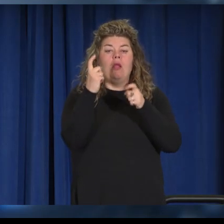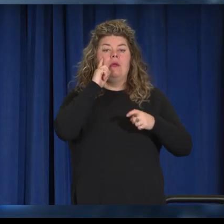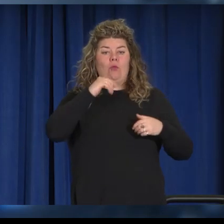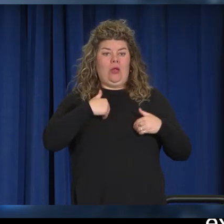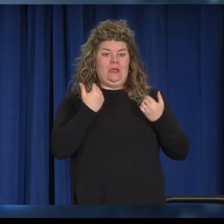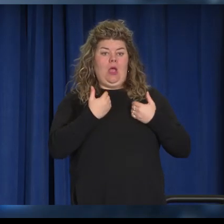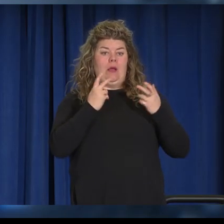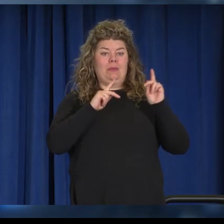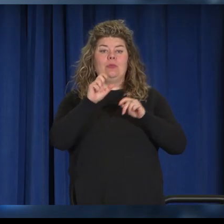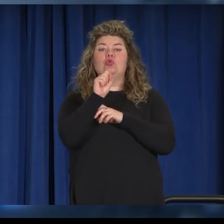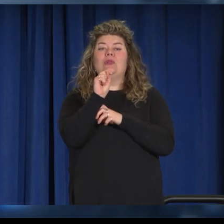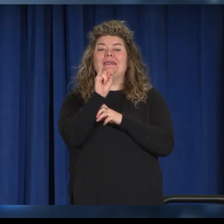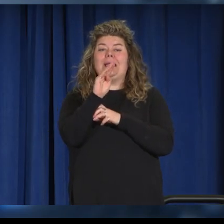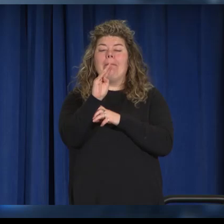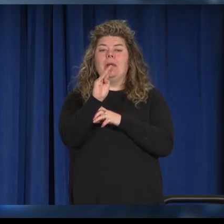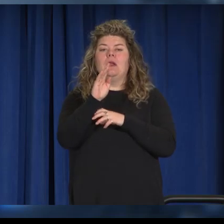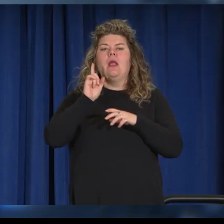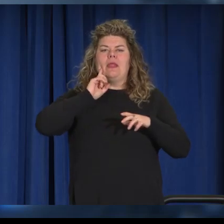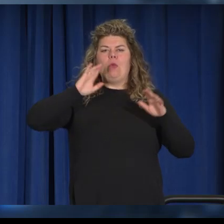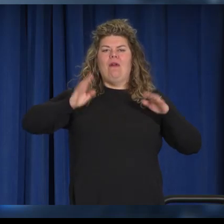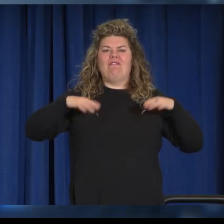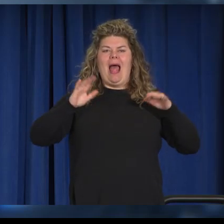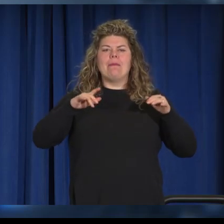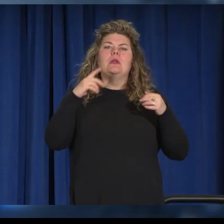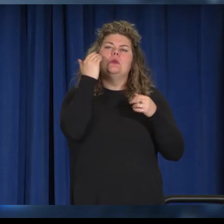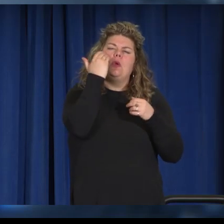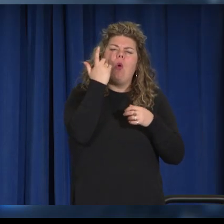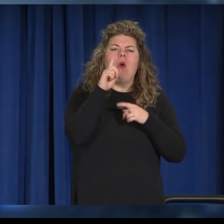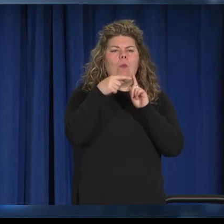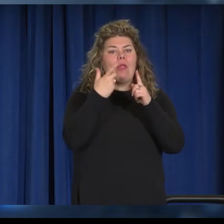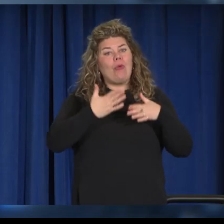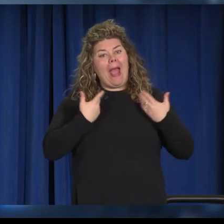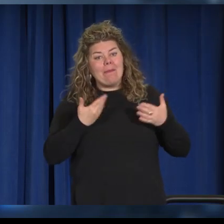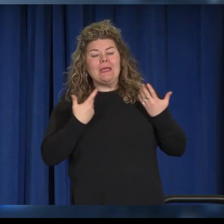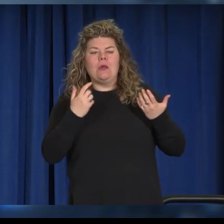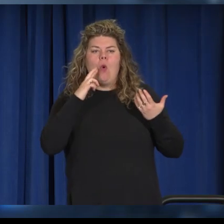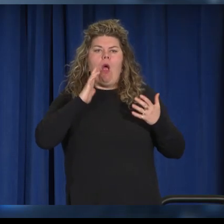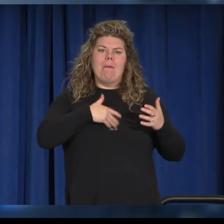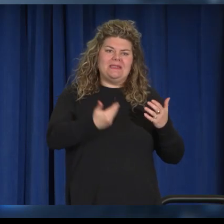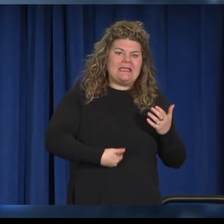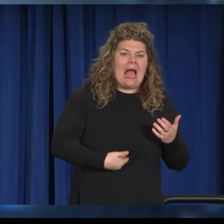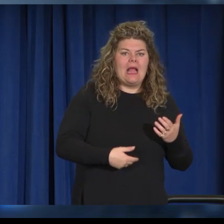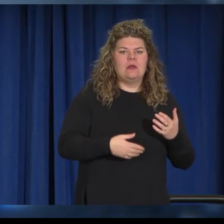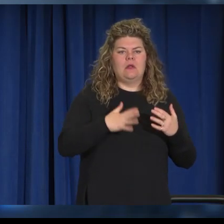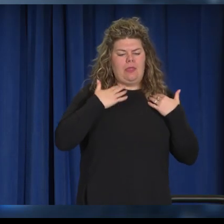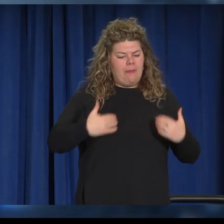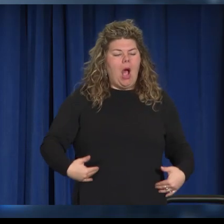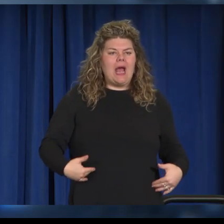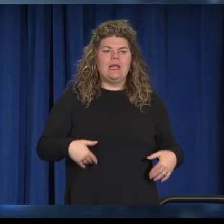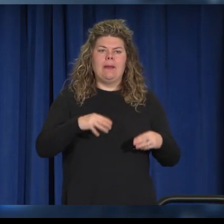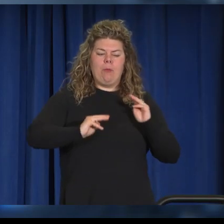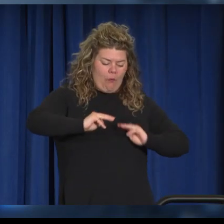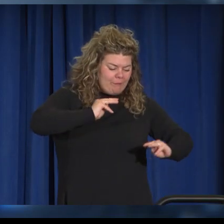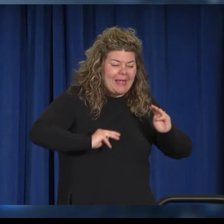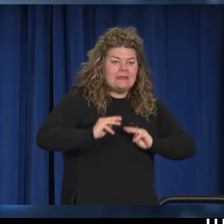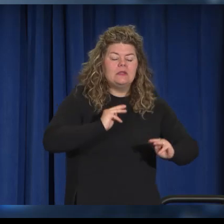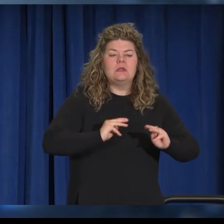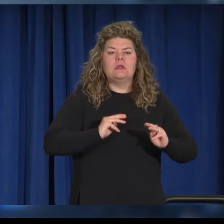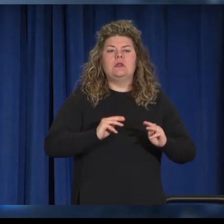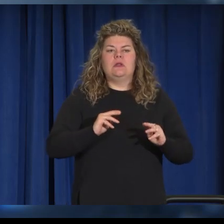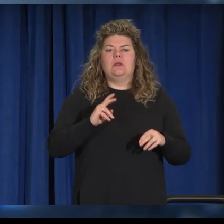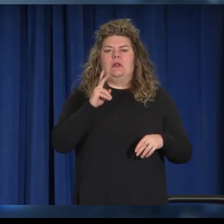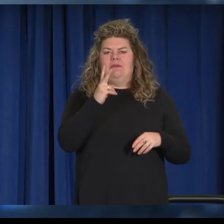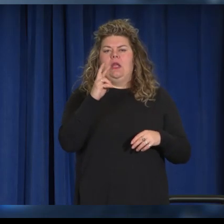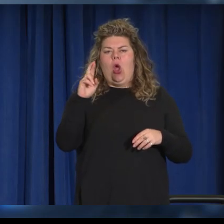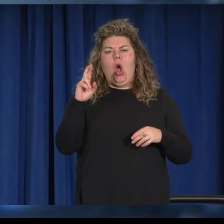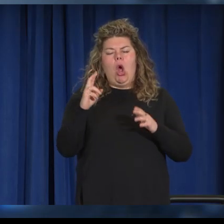stim, who flap to self-regulate when they're happy, when they're upset, or that body stim, they find, and particularly with VR, can